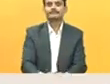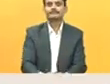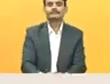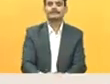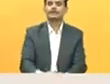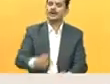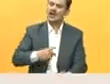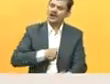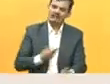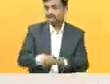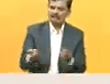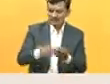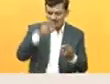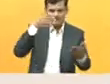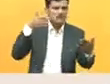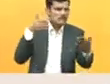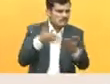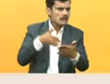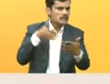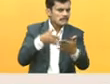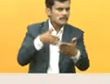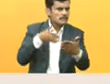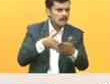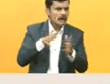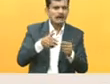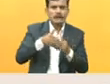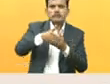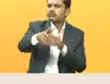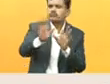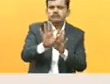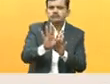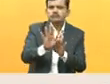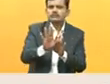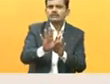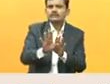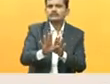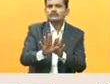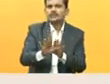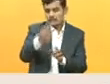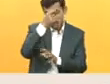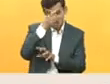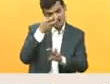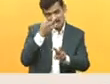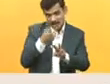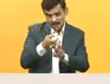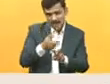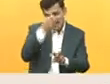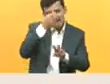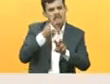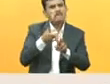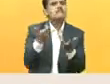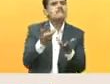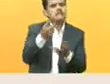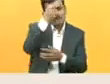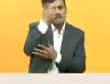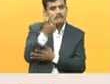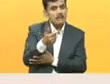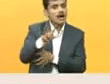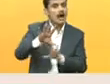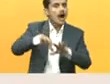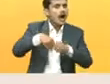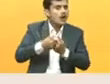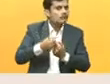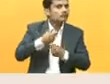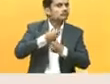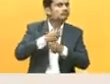Our difficulty, as I said, is not about the ultimate future. Our difficulty is how to